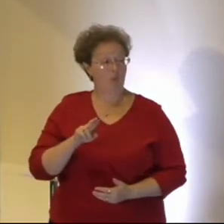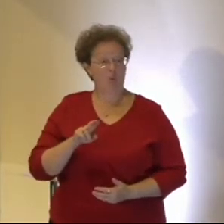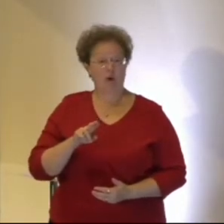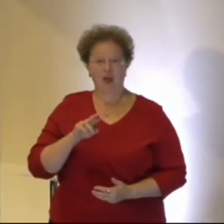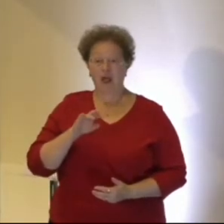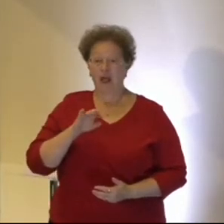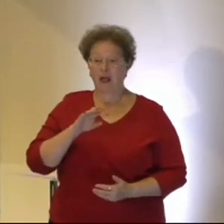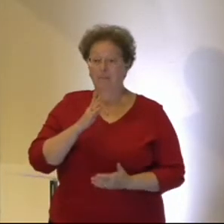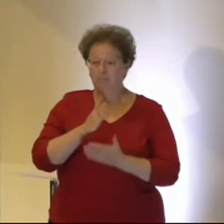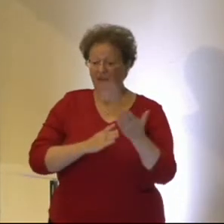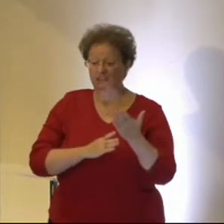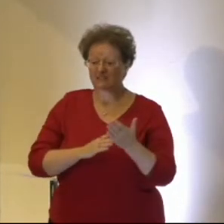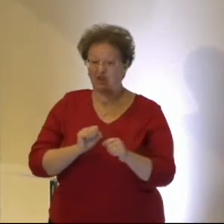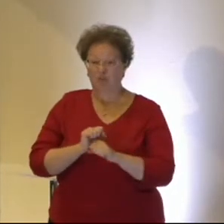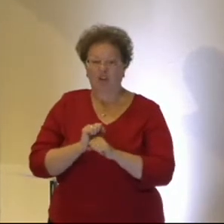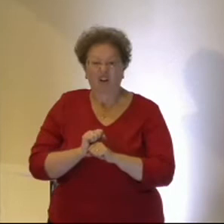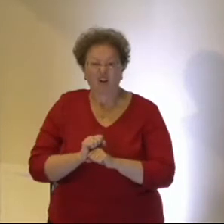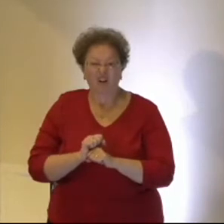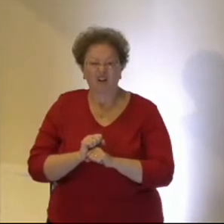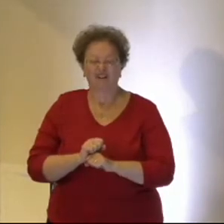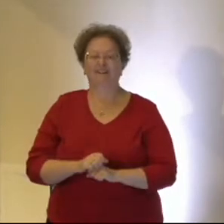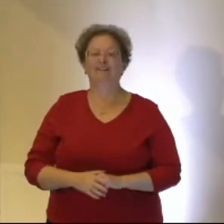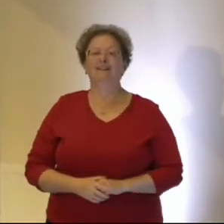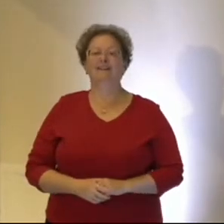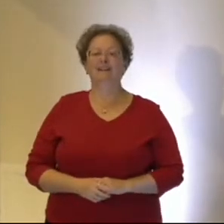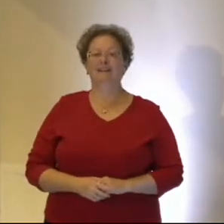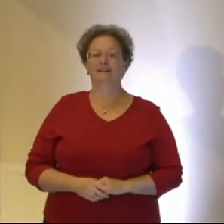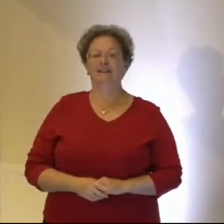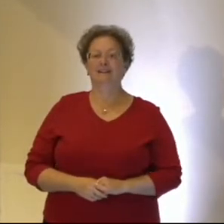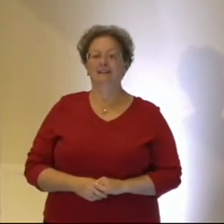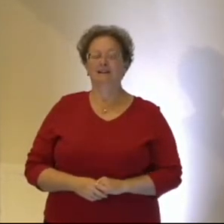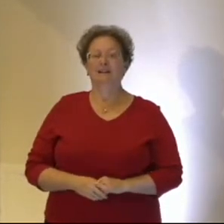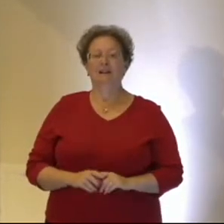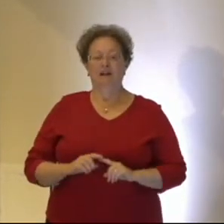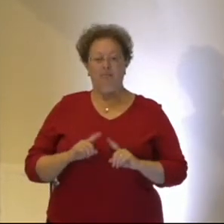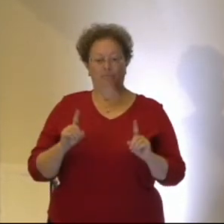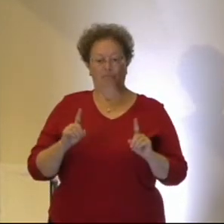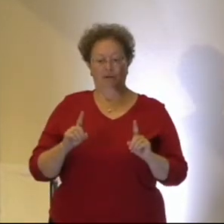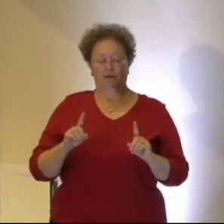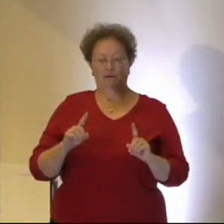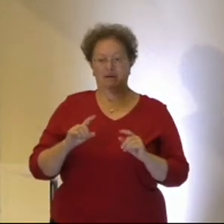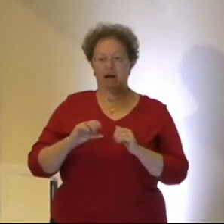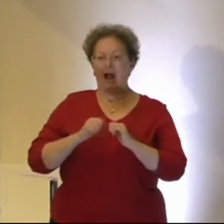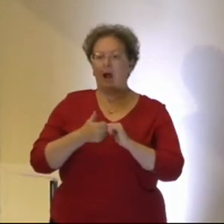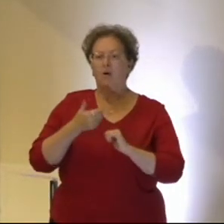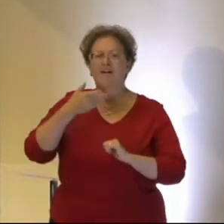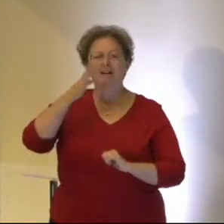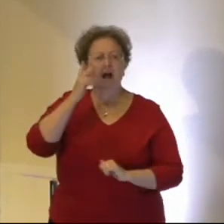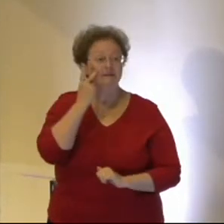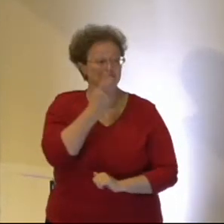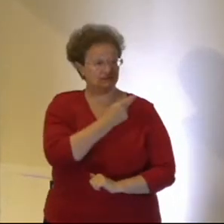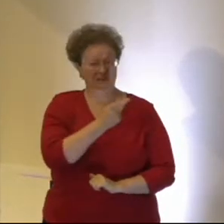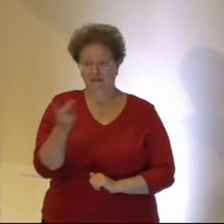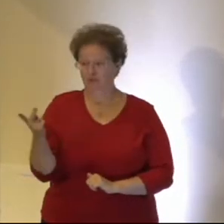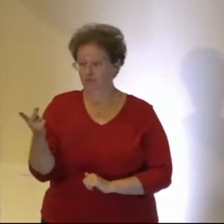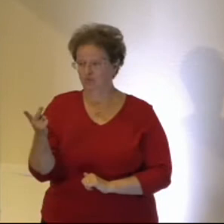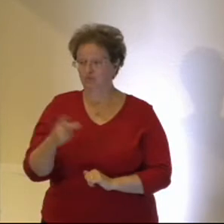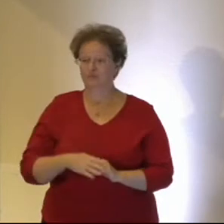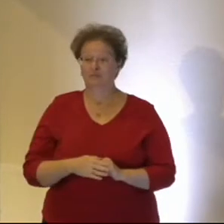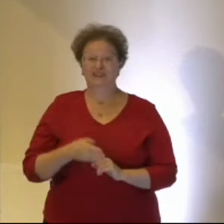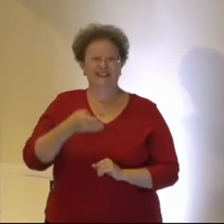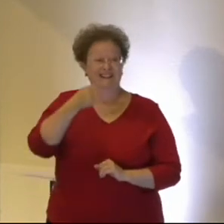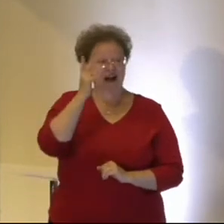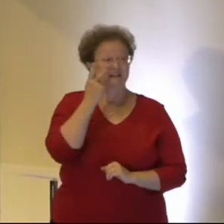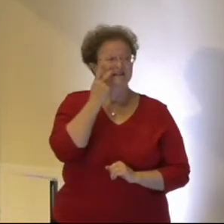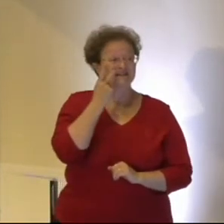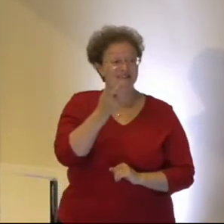Doesn't matter ultimately how you see yourself or how others see you. What matters is how God sees you. And because of Jesus, God sees